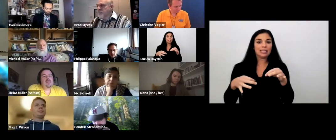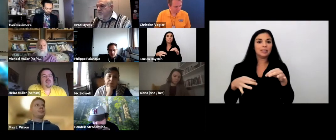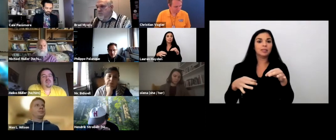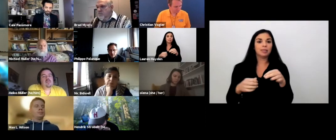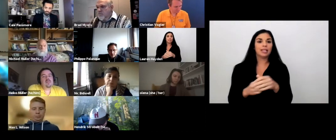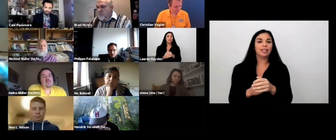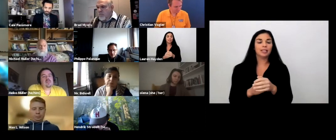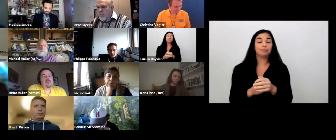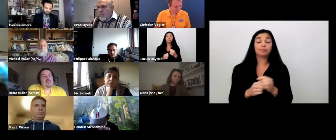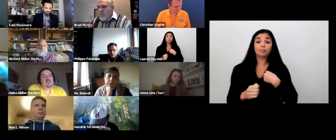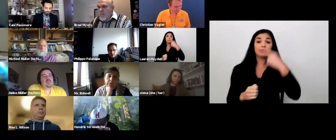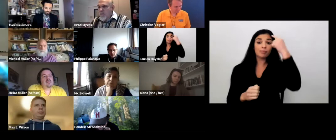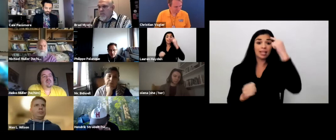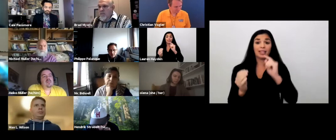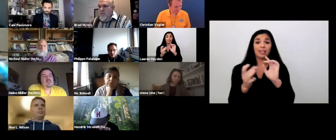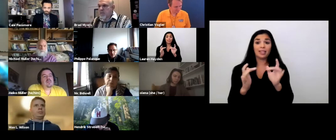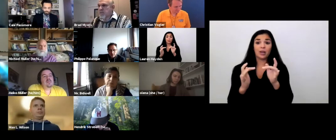And I think networking is part of it.